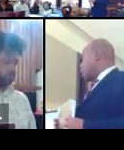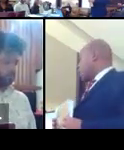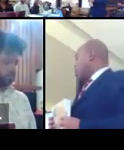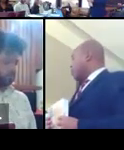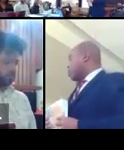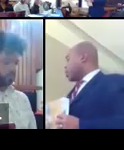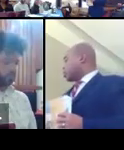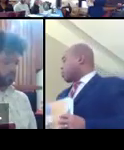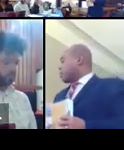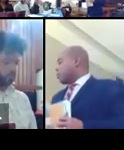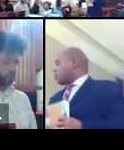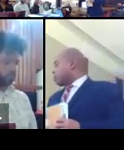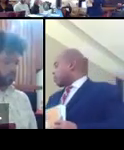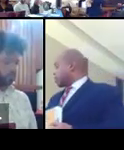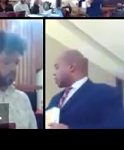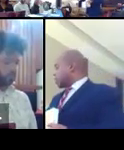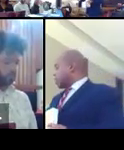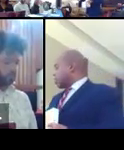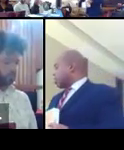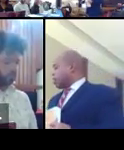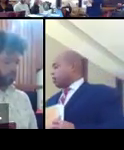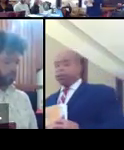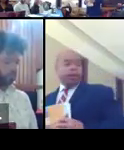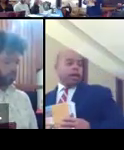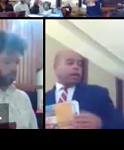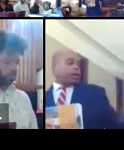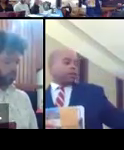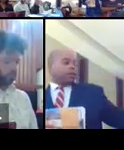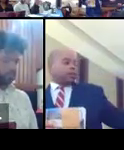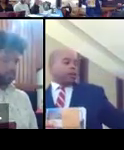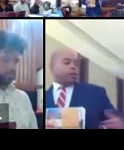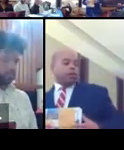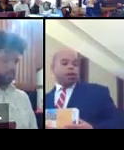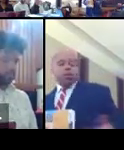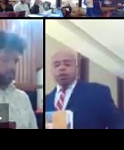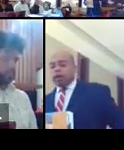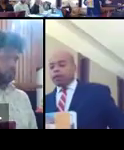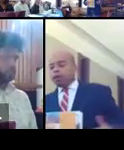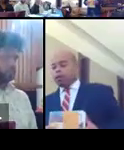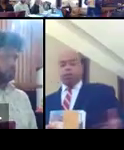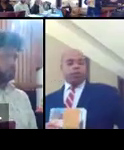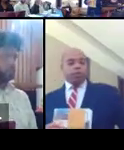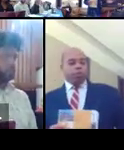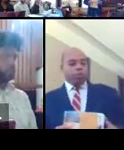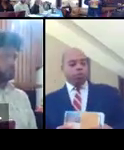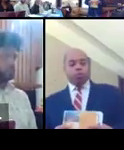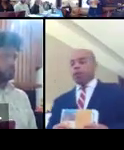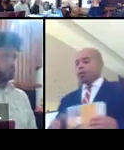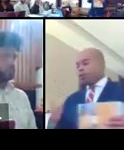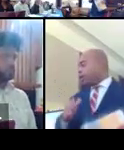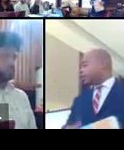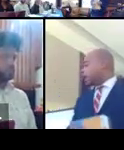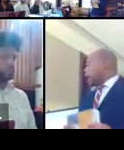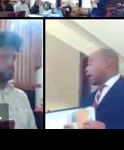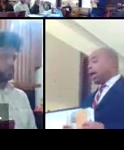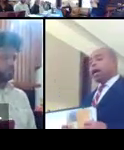2024 with actually the people advancing the slide here, Hallie Nolan and Leslie Raw on left here, or